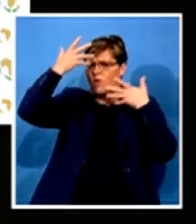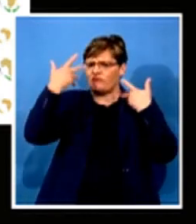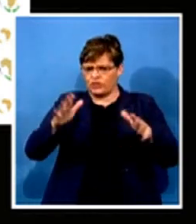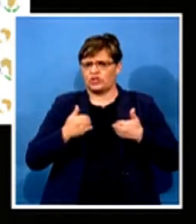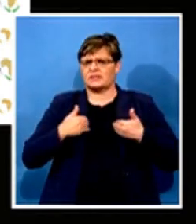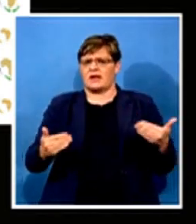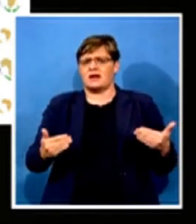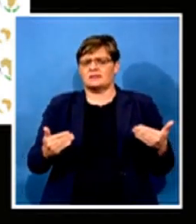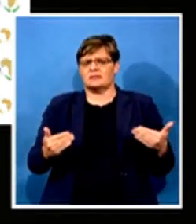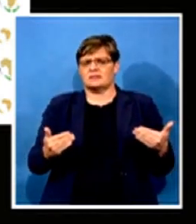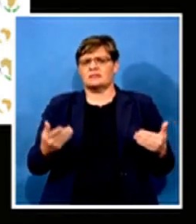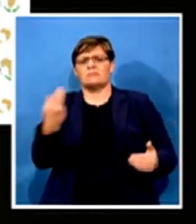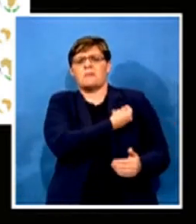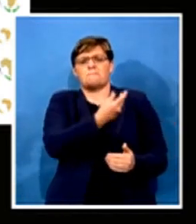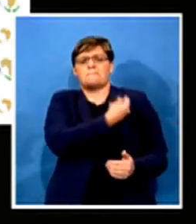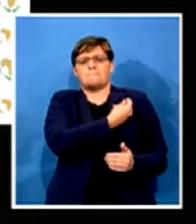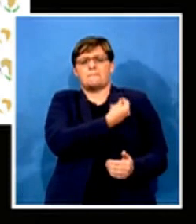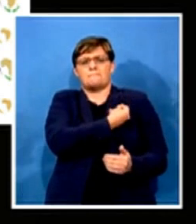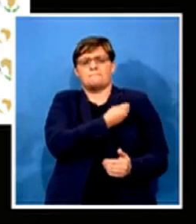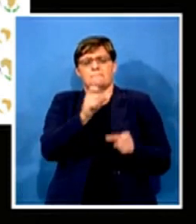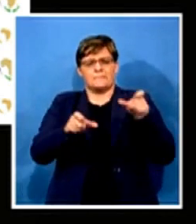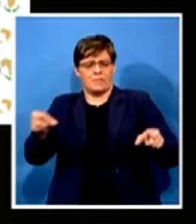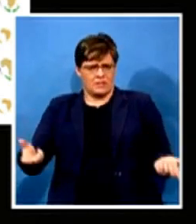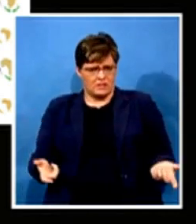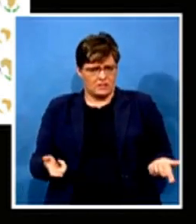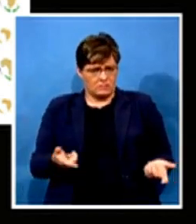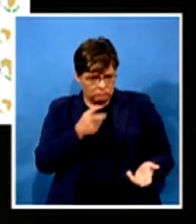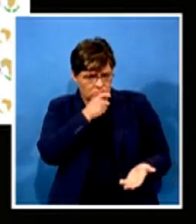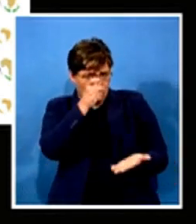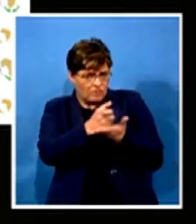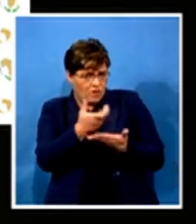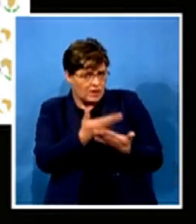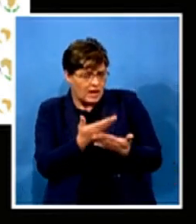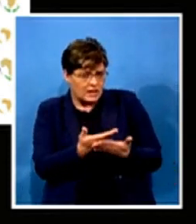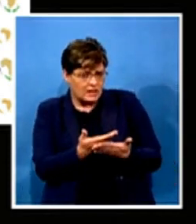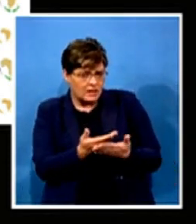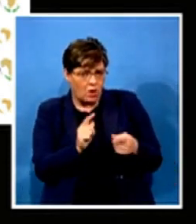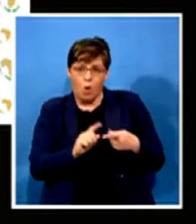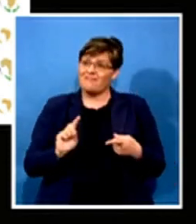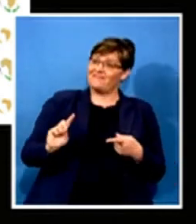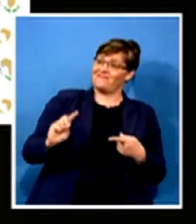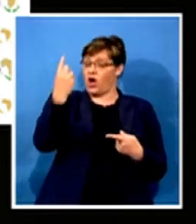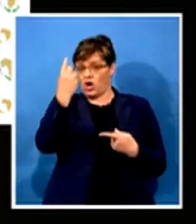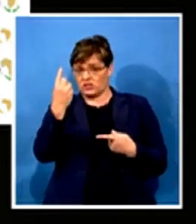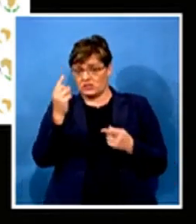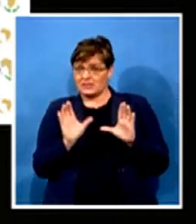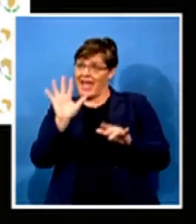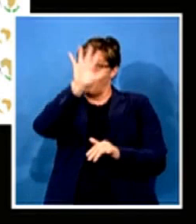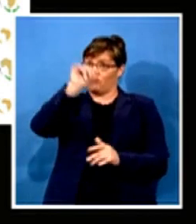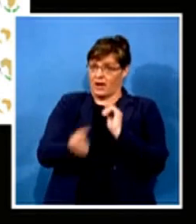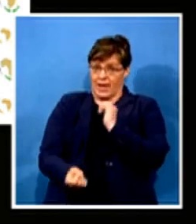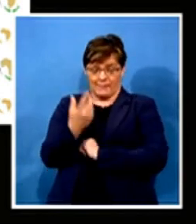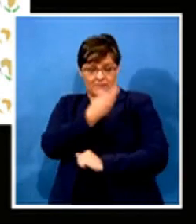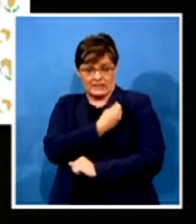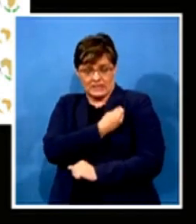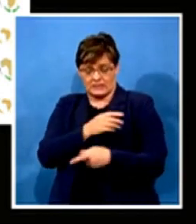vaccinating. If you could confirm that, and is that the first on the continent? The second question is, is Africa